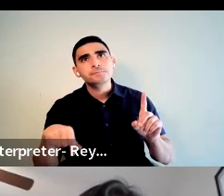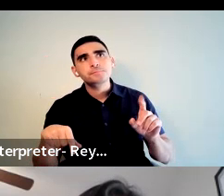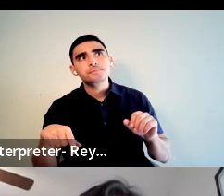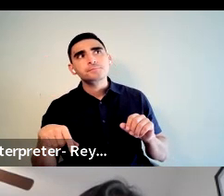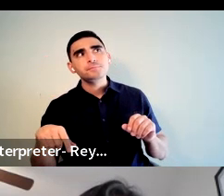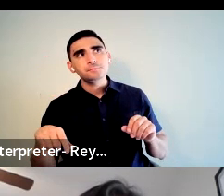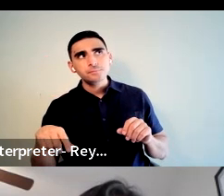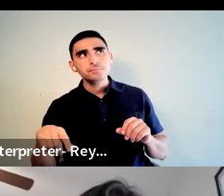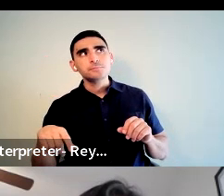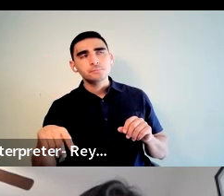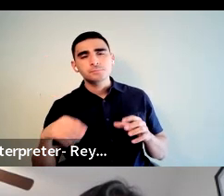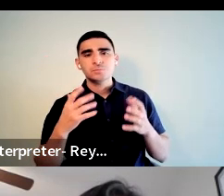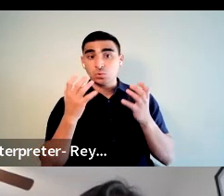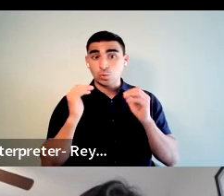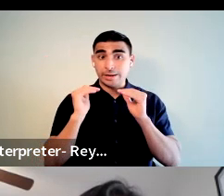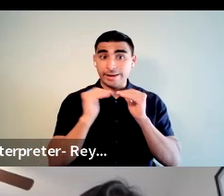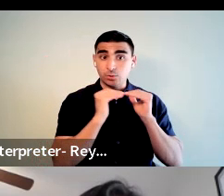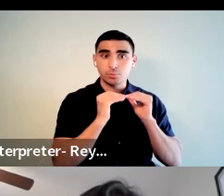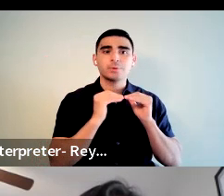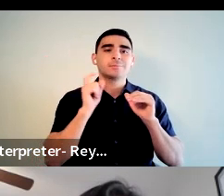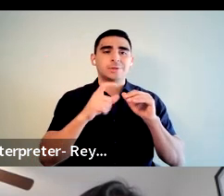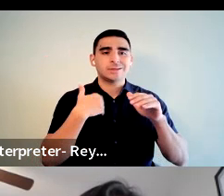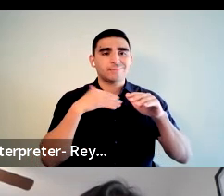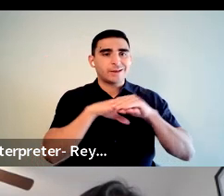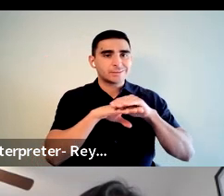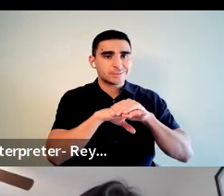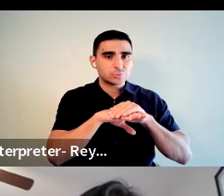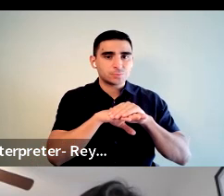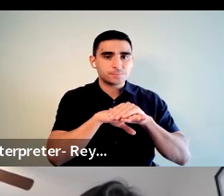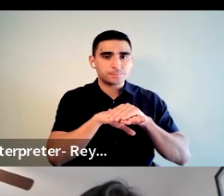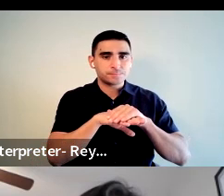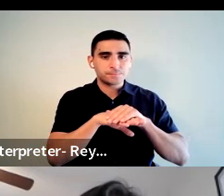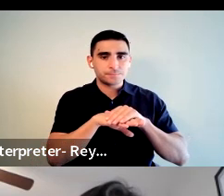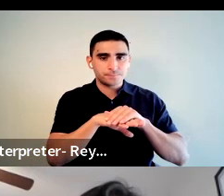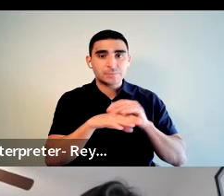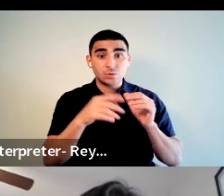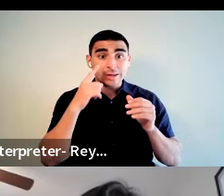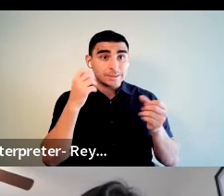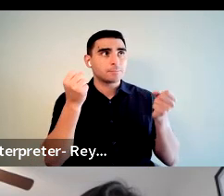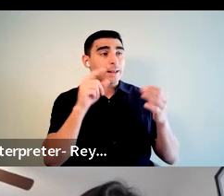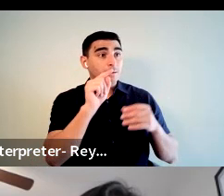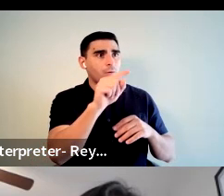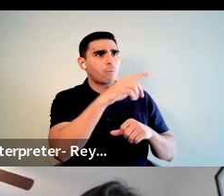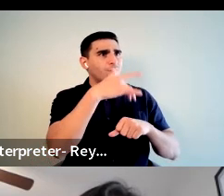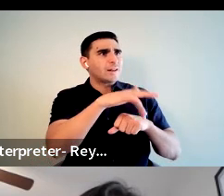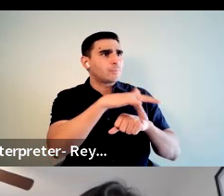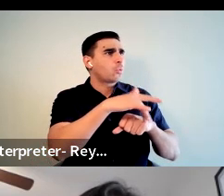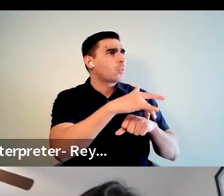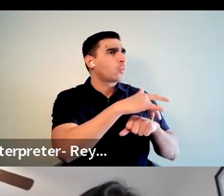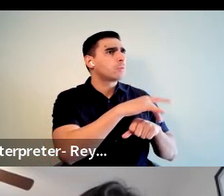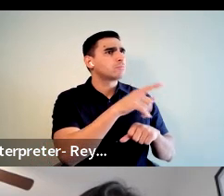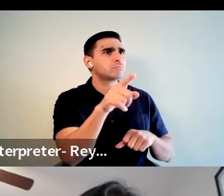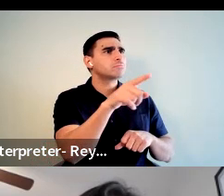it equitable, it has to be accessible. So I can think of many places that are available, but might not